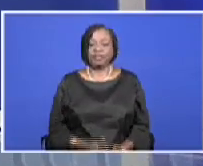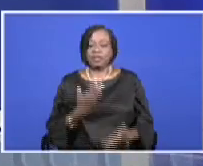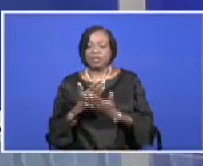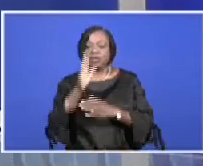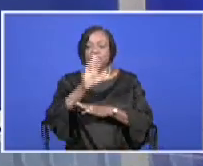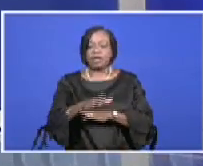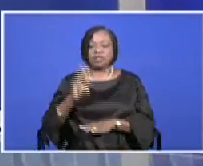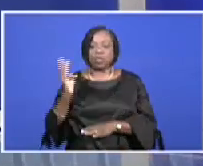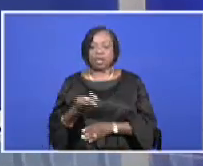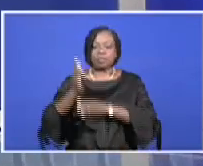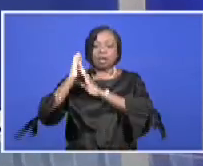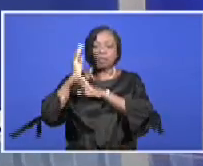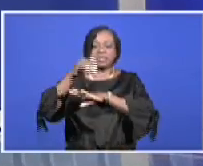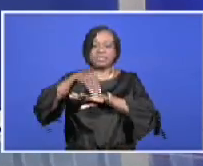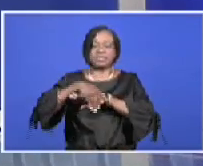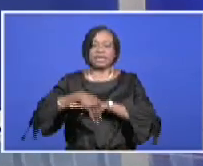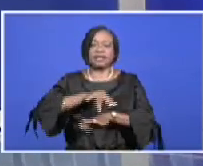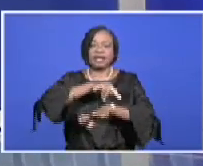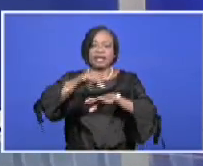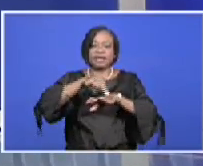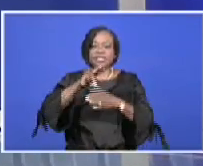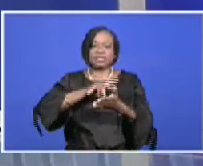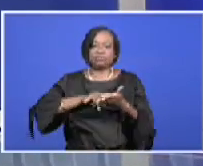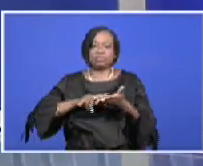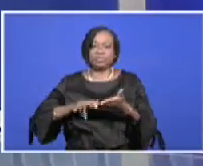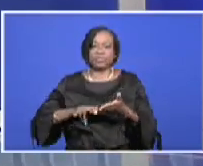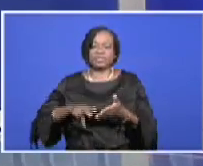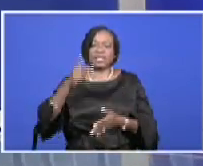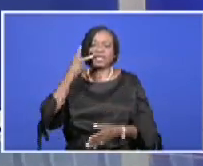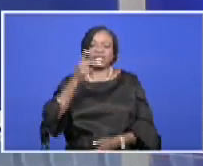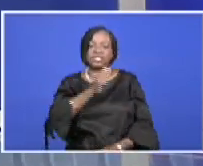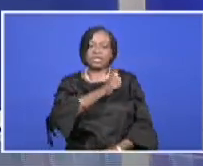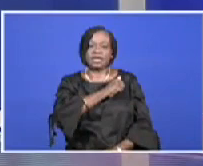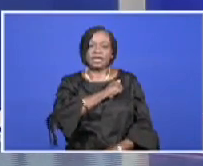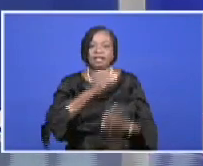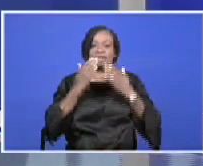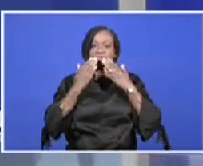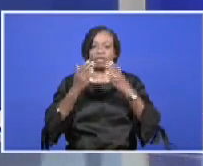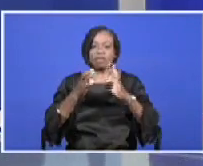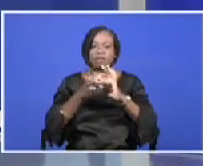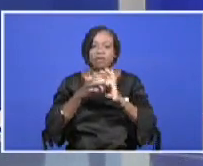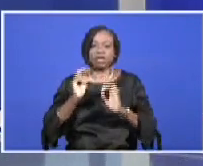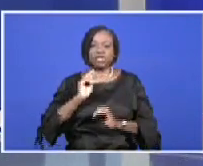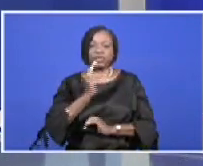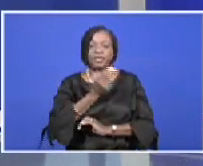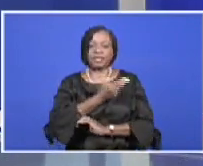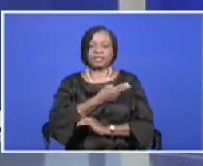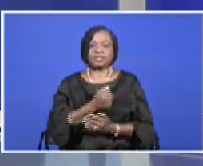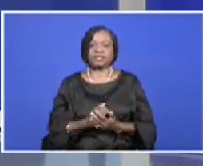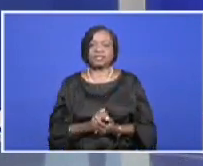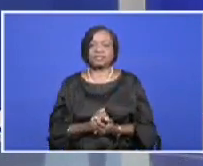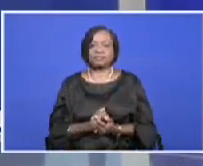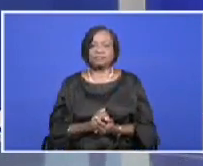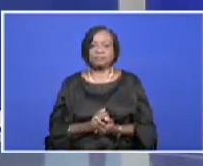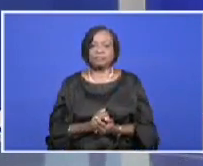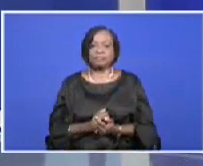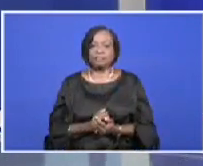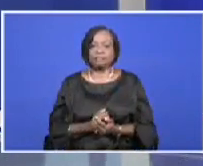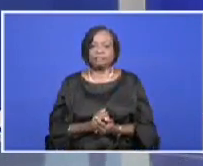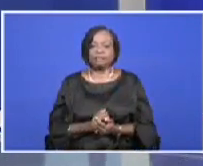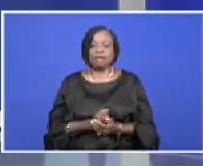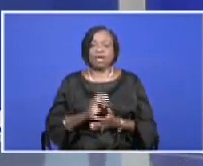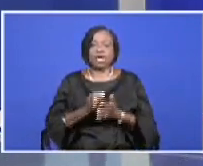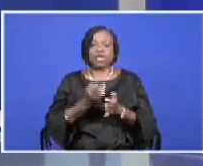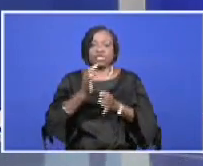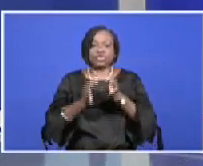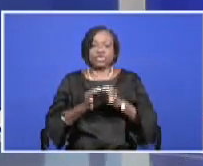Good evening and welcome to the Bahamas Tonight, the National Report. I'm Keishla Adderley. Thanks so much for joining us tonight. Topping the news, a judicial